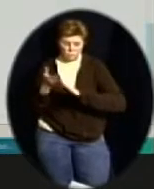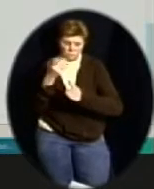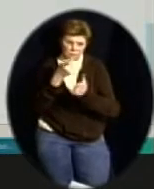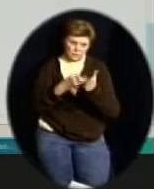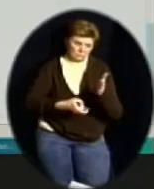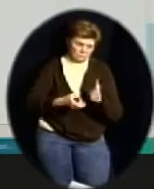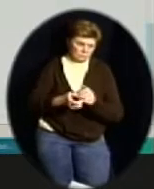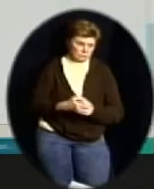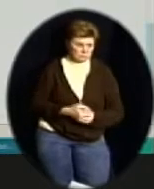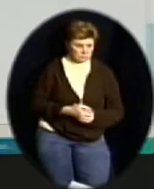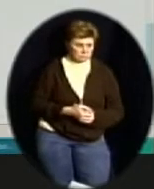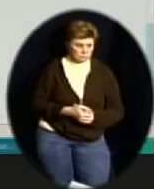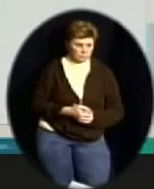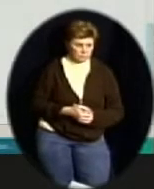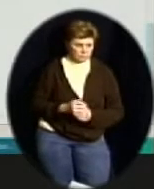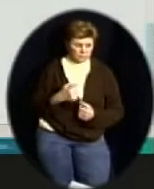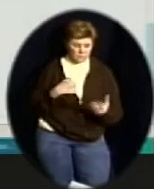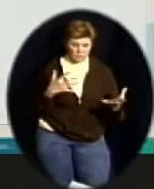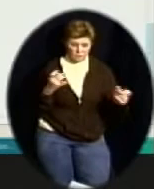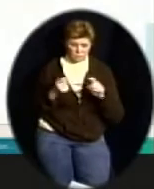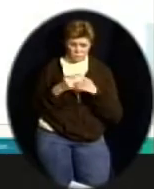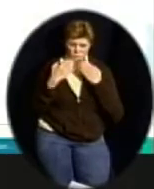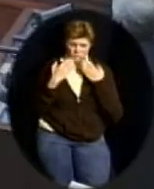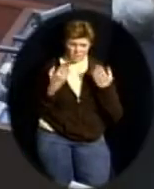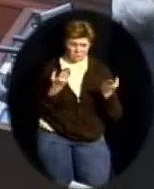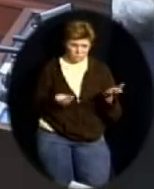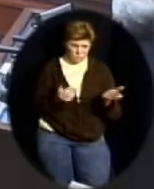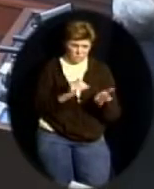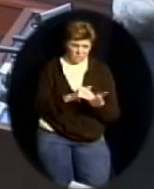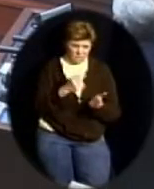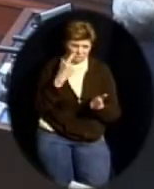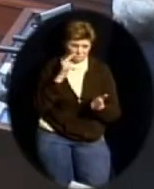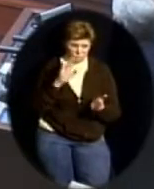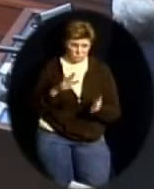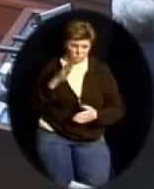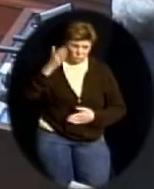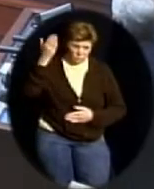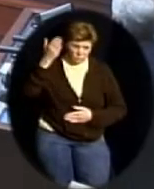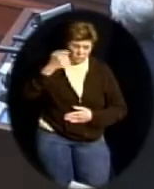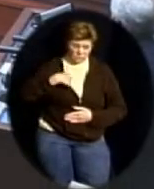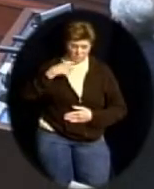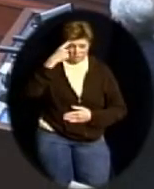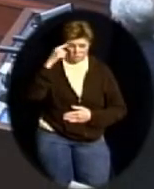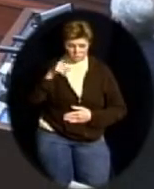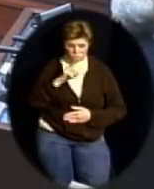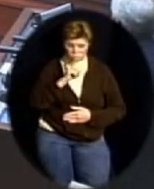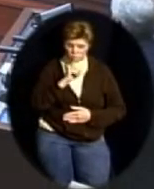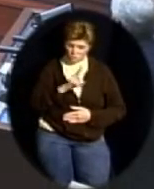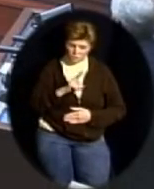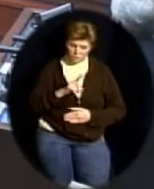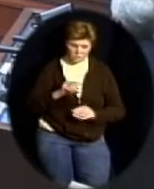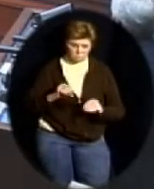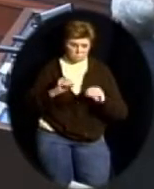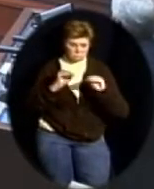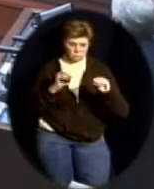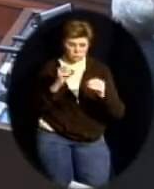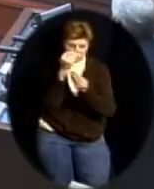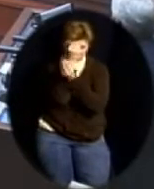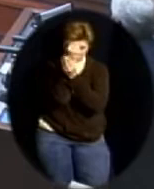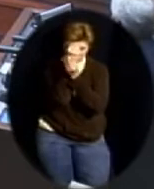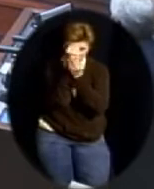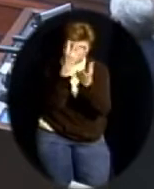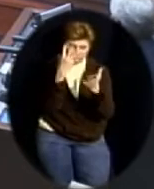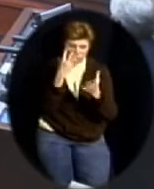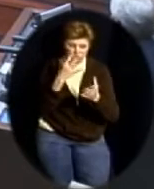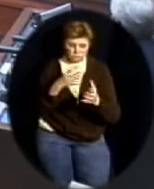First, I do want to thank you for your presentation again. I think you put some outstanding scenarios in front of us. I bristle at the fact